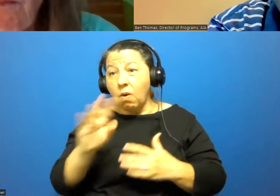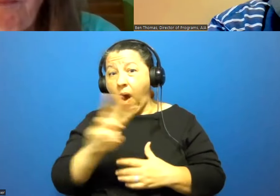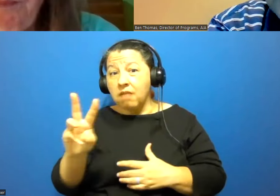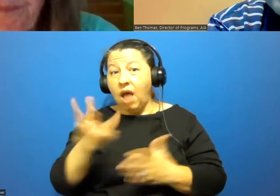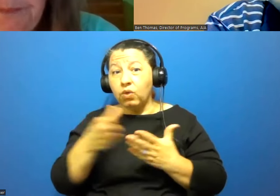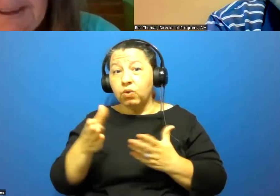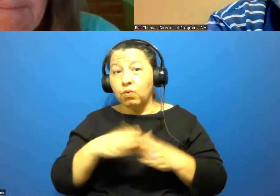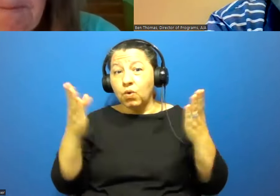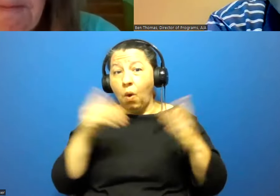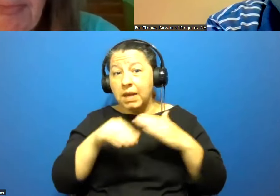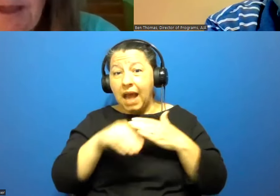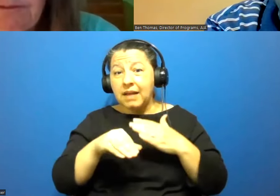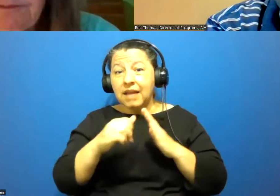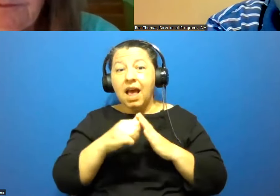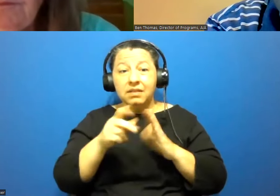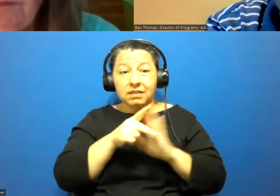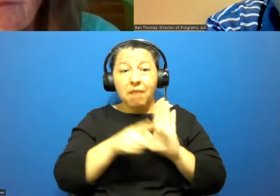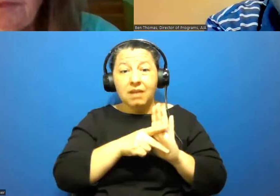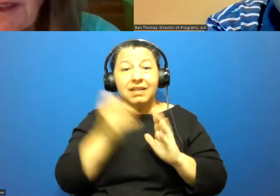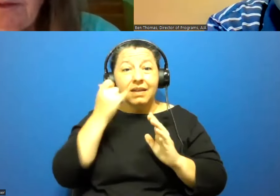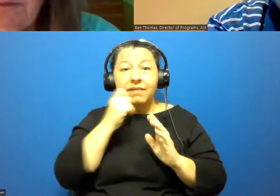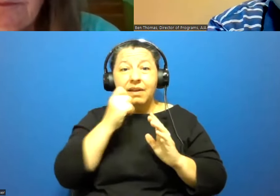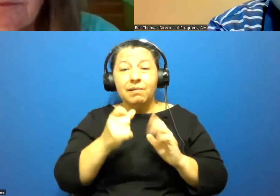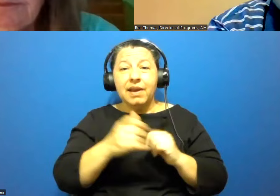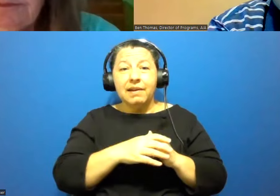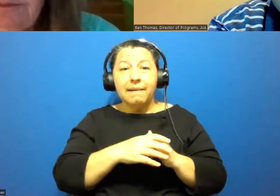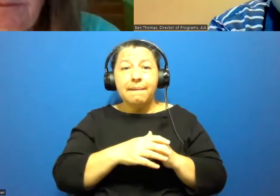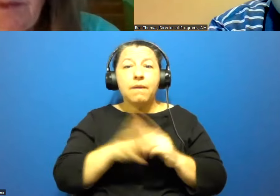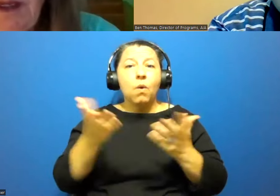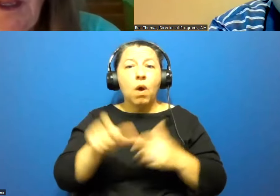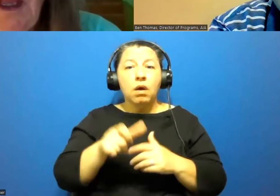access policy? Or if not, what are the obstacles to that?